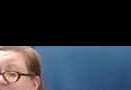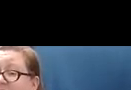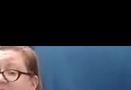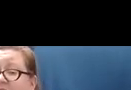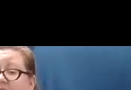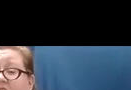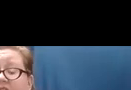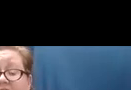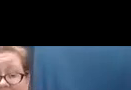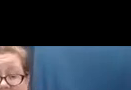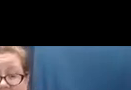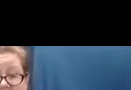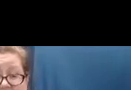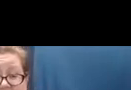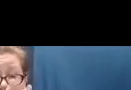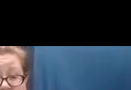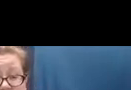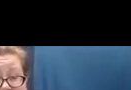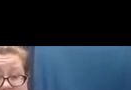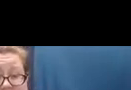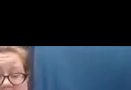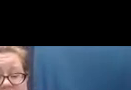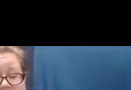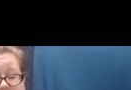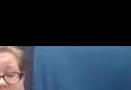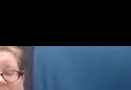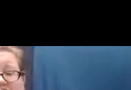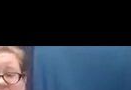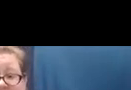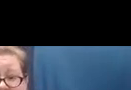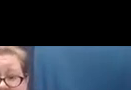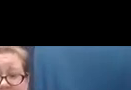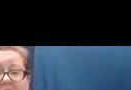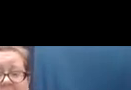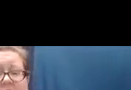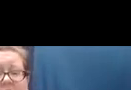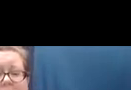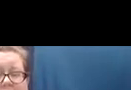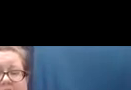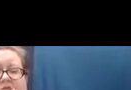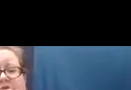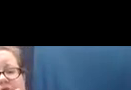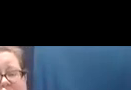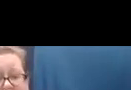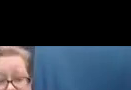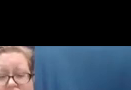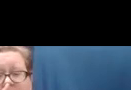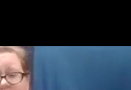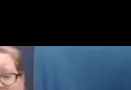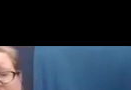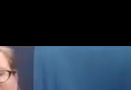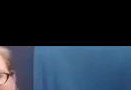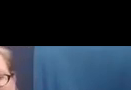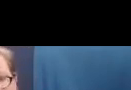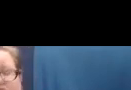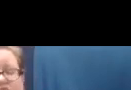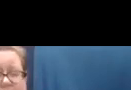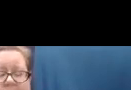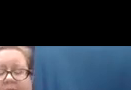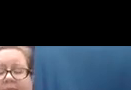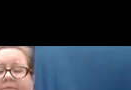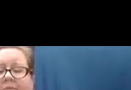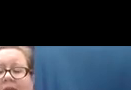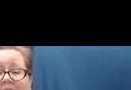upfront presentation through the chat, and we will respond to your questions directly. And this